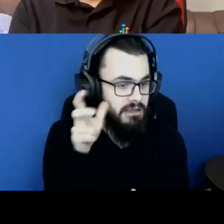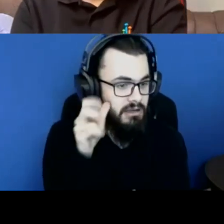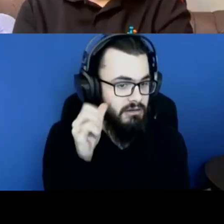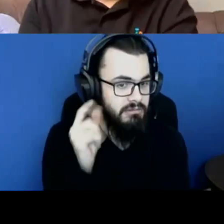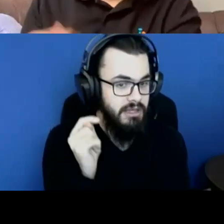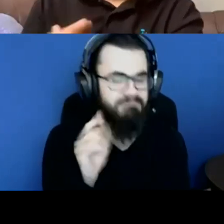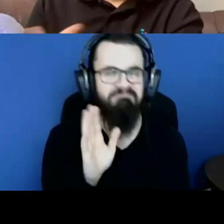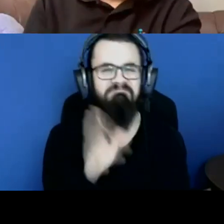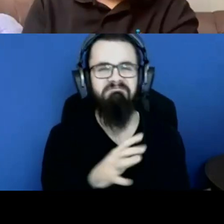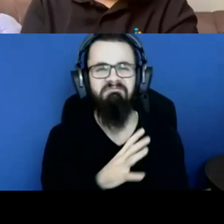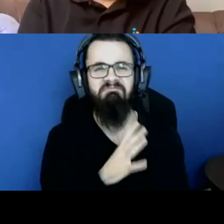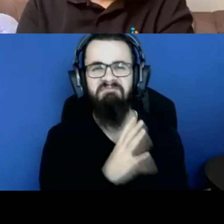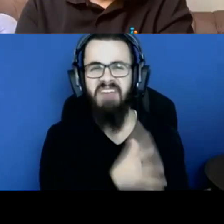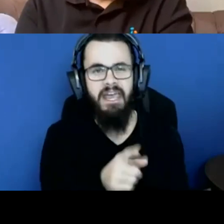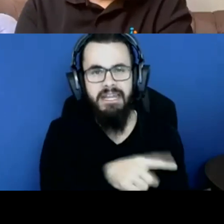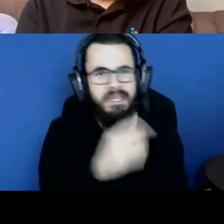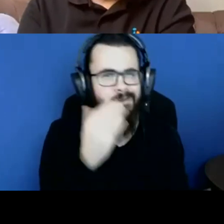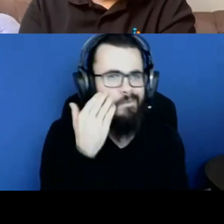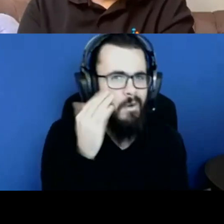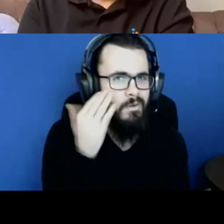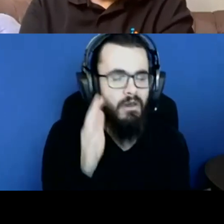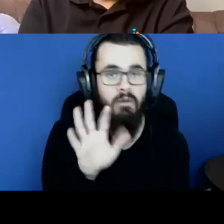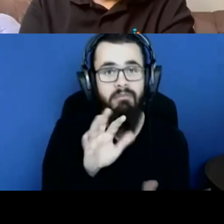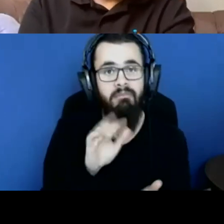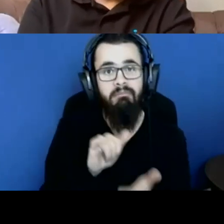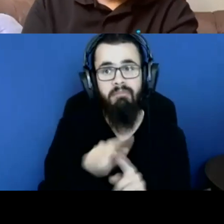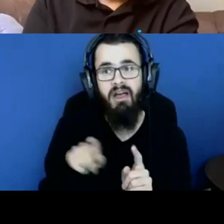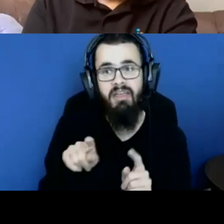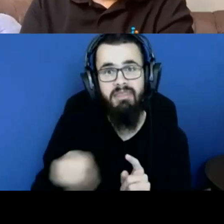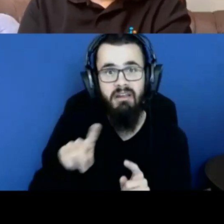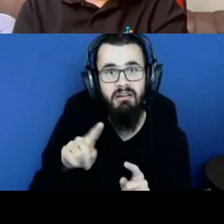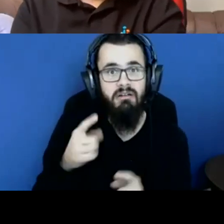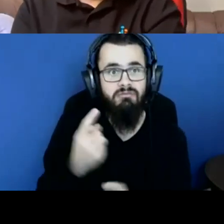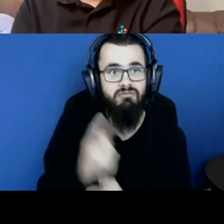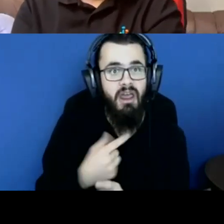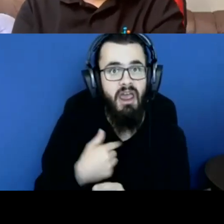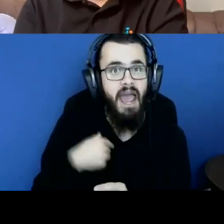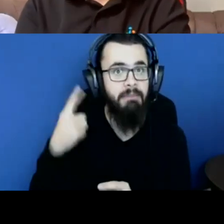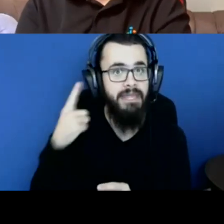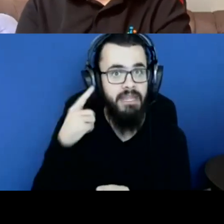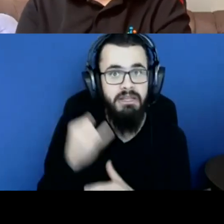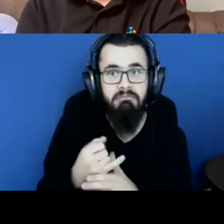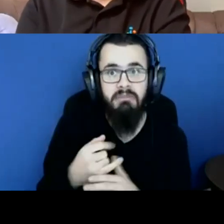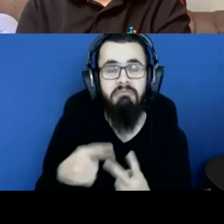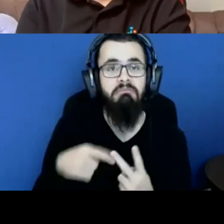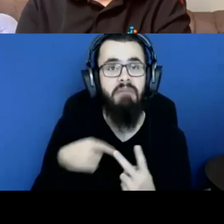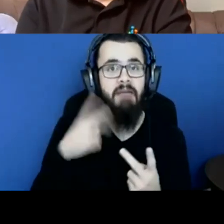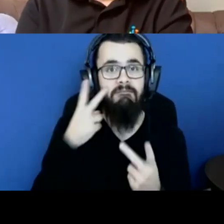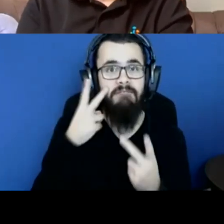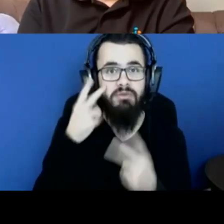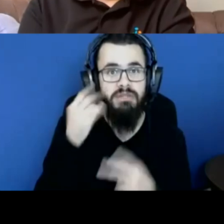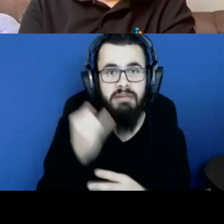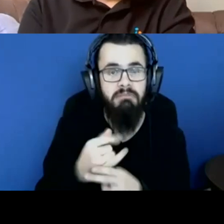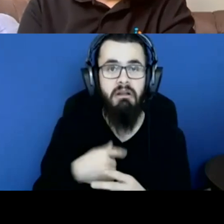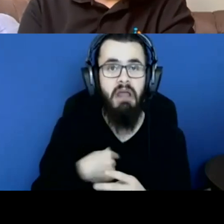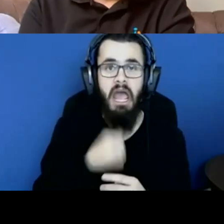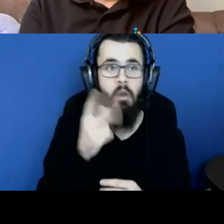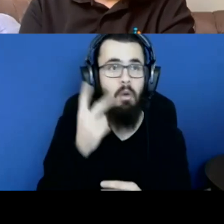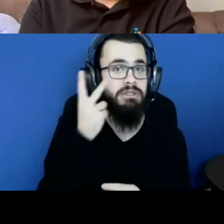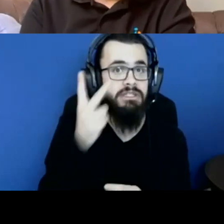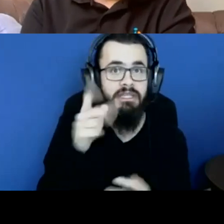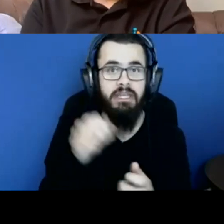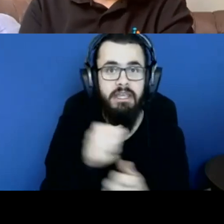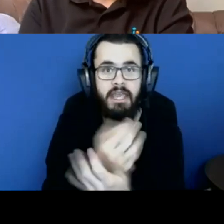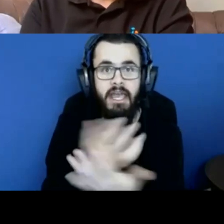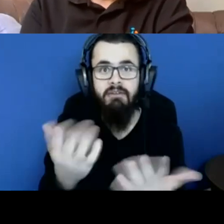correct because I am hearing impaired and vision impaired, and I don't see and hear everything. And things were going